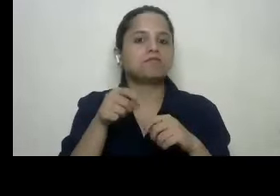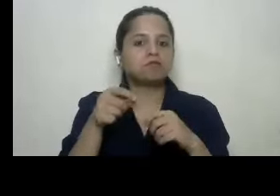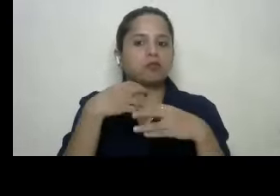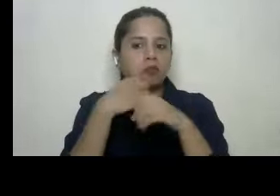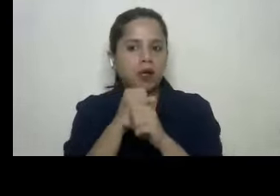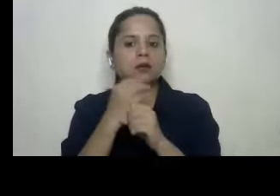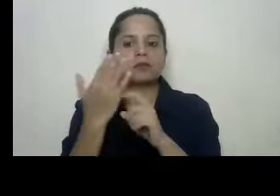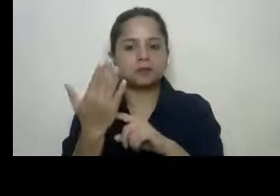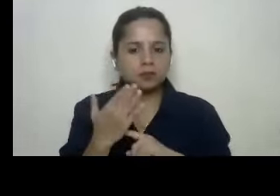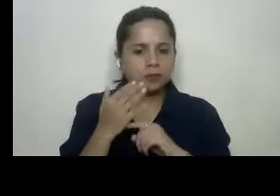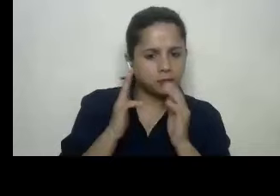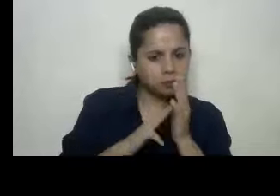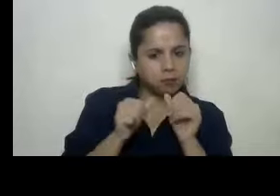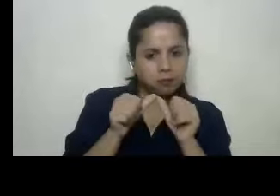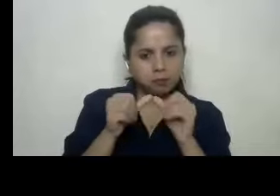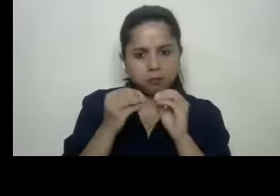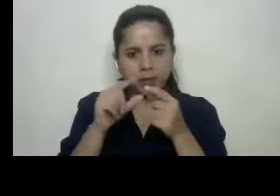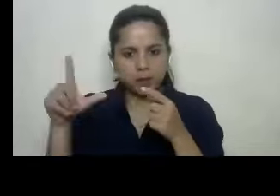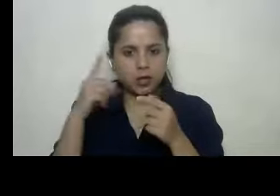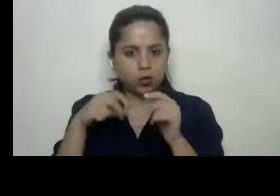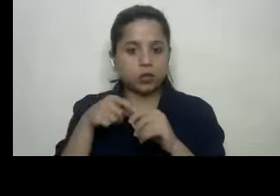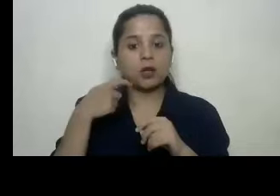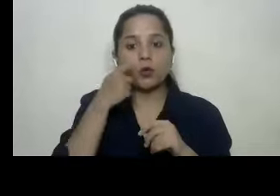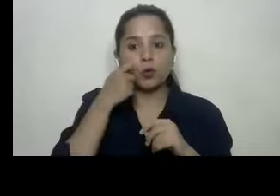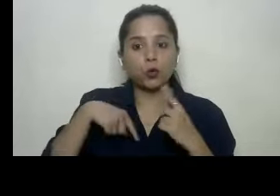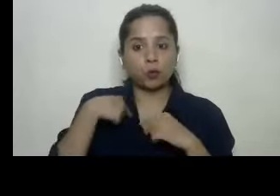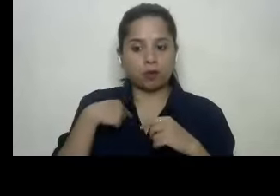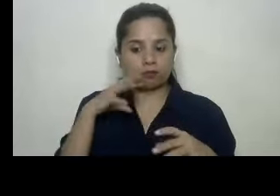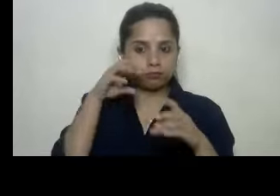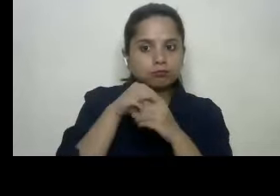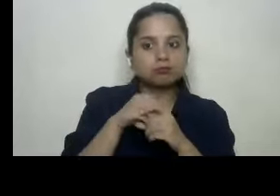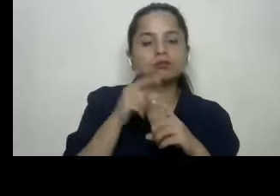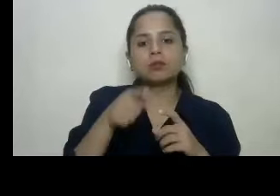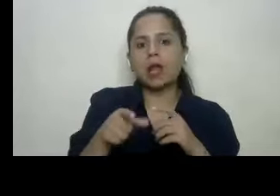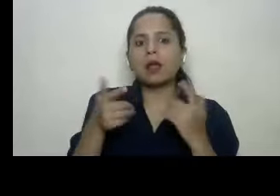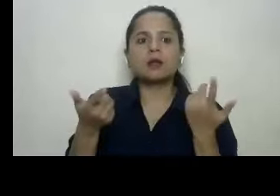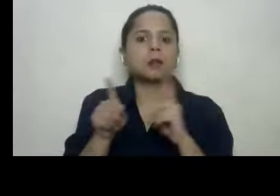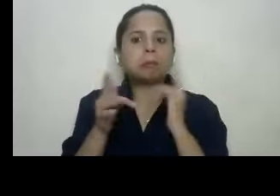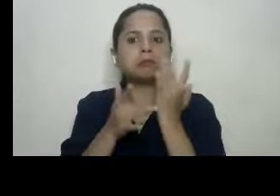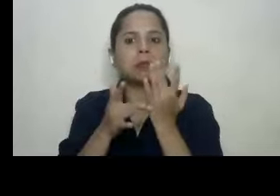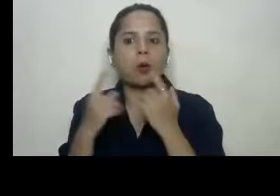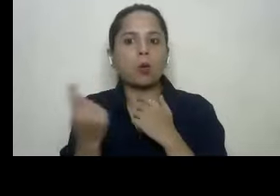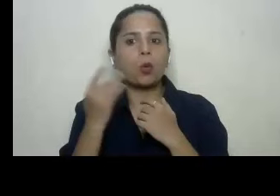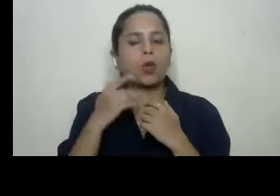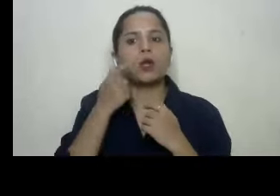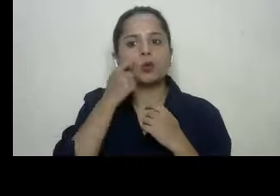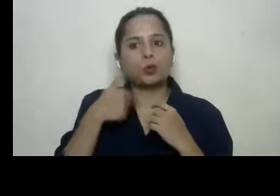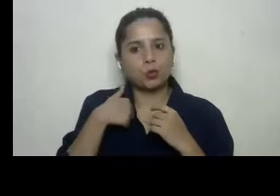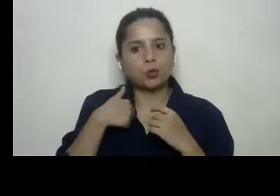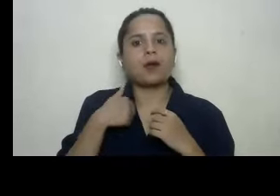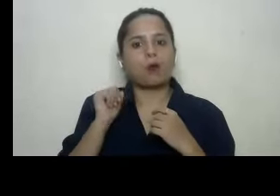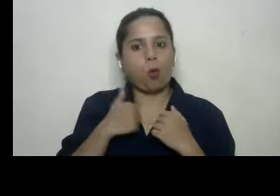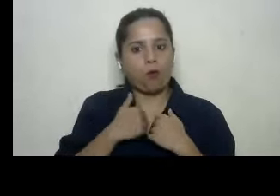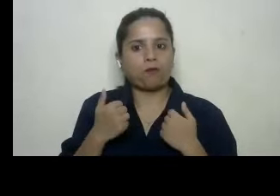Mabel Lynch, it humanizes the work of teachers. It does. I truly agree. So all the repetitive